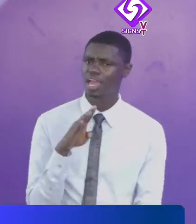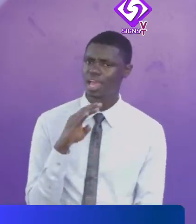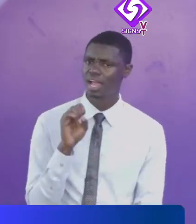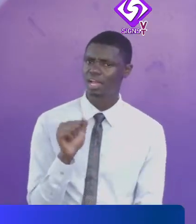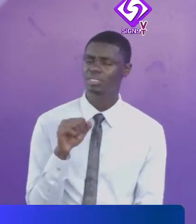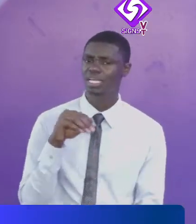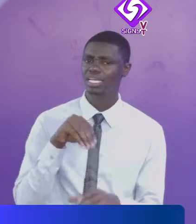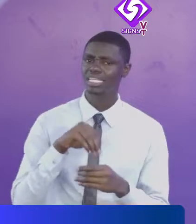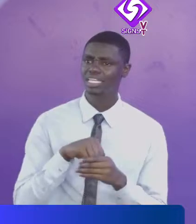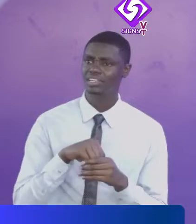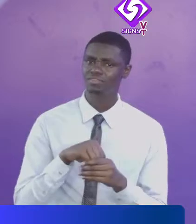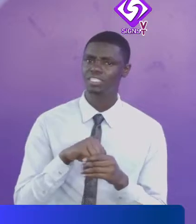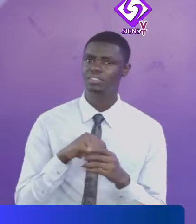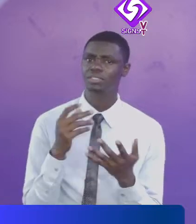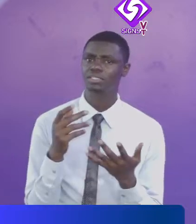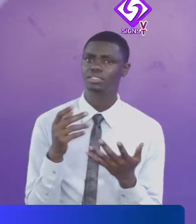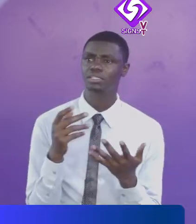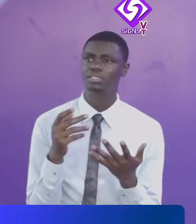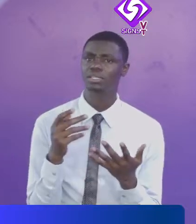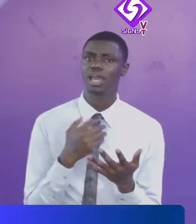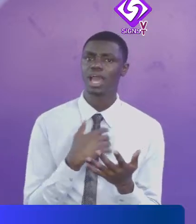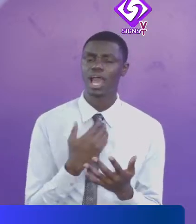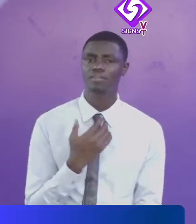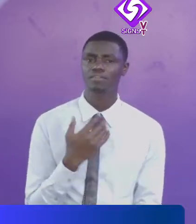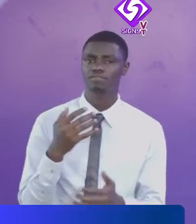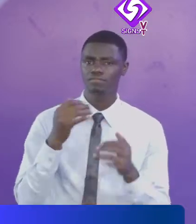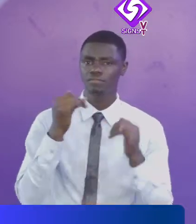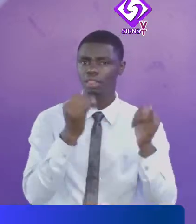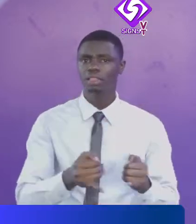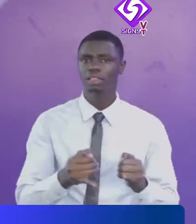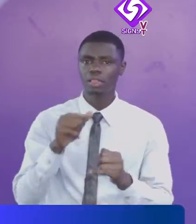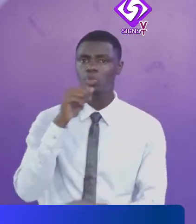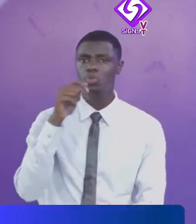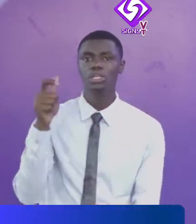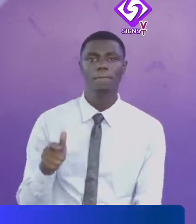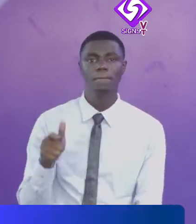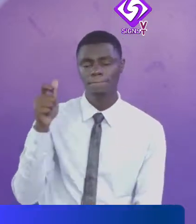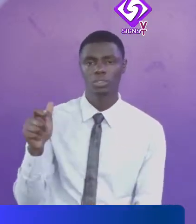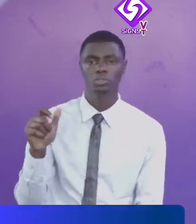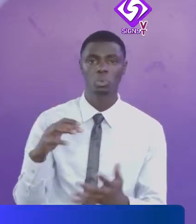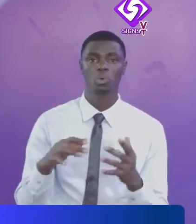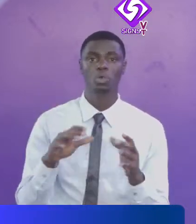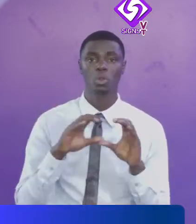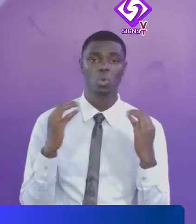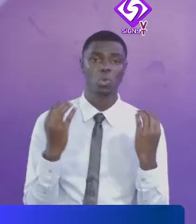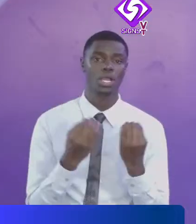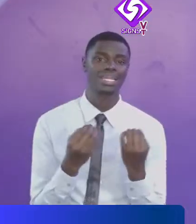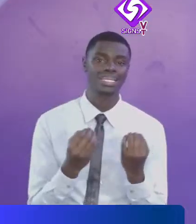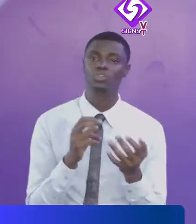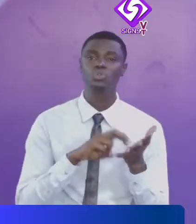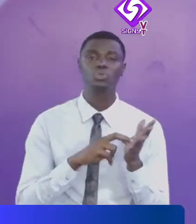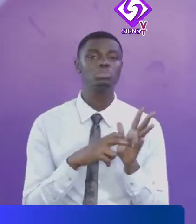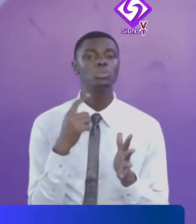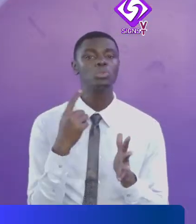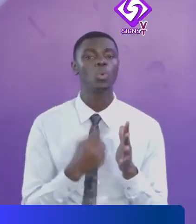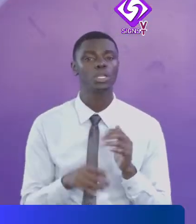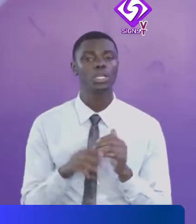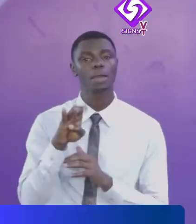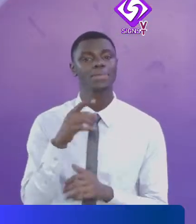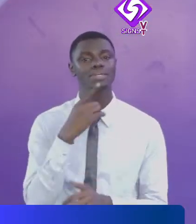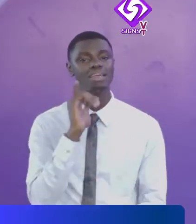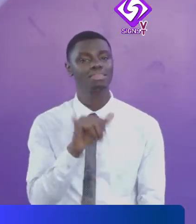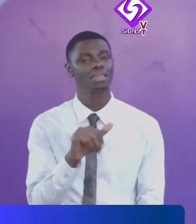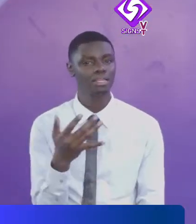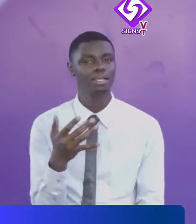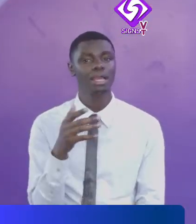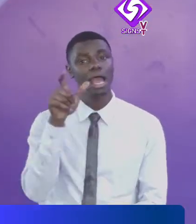investment projects mostly on retailers, not pensions or corporates. What do you mean by saying that? Because